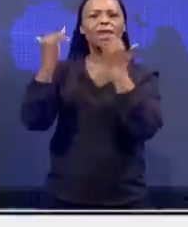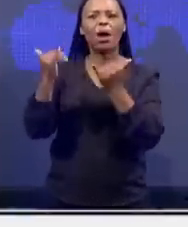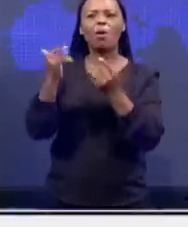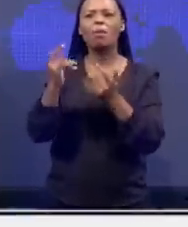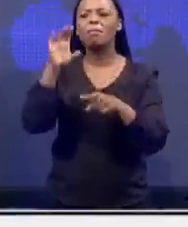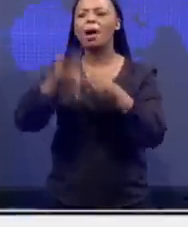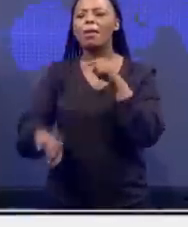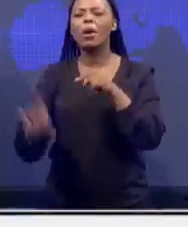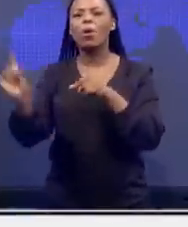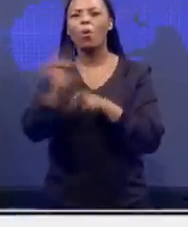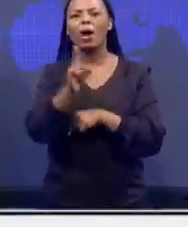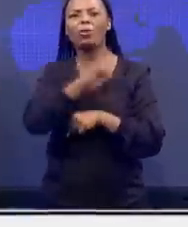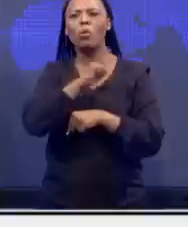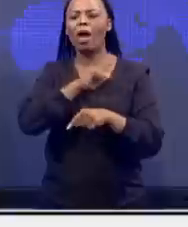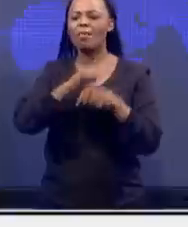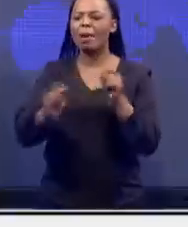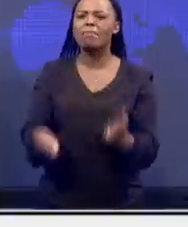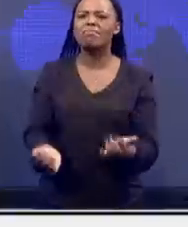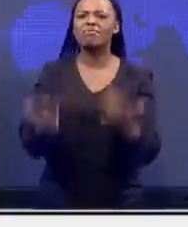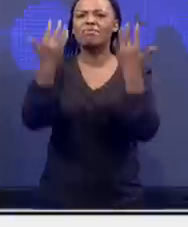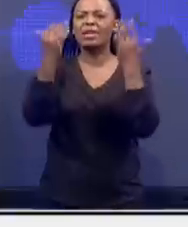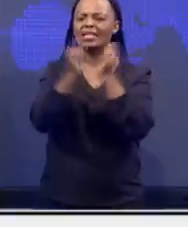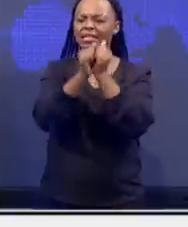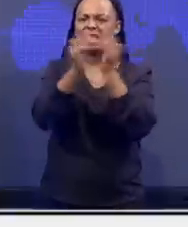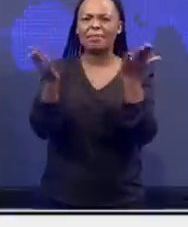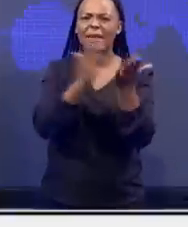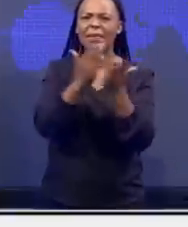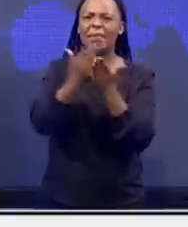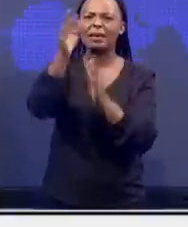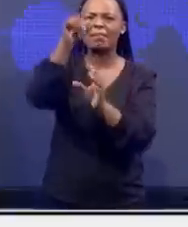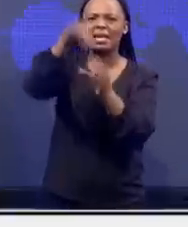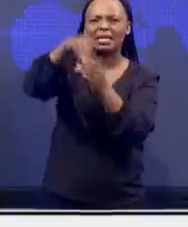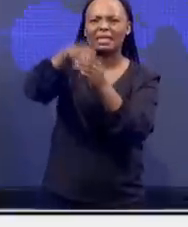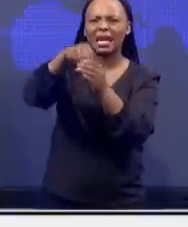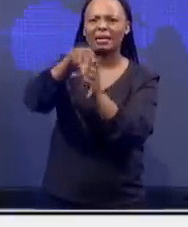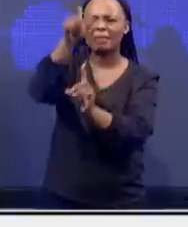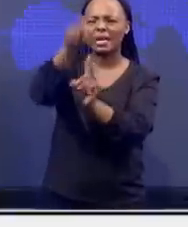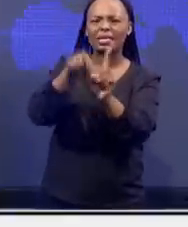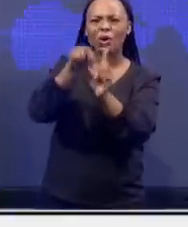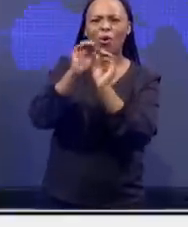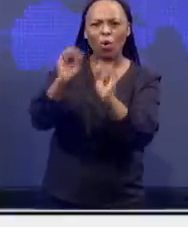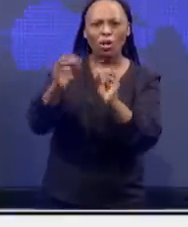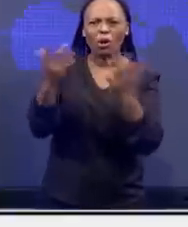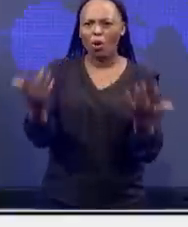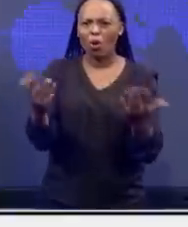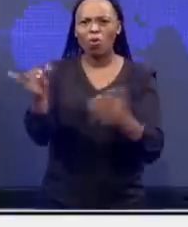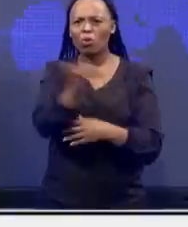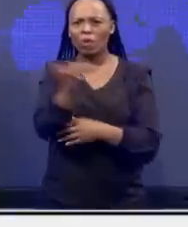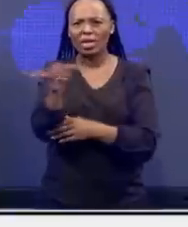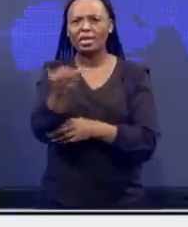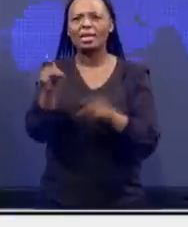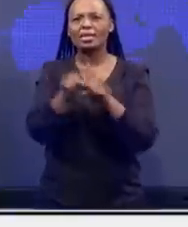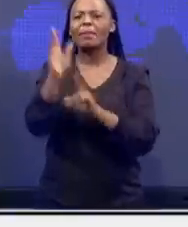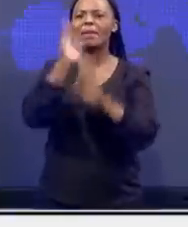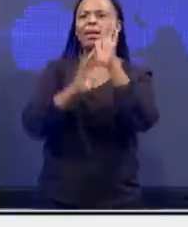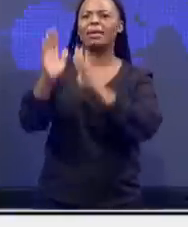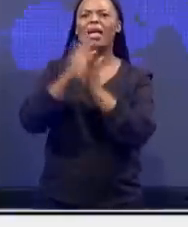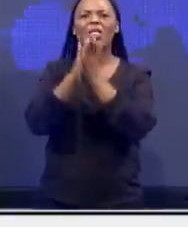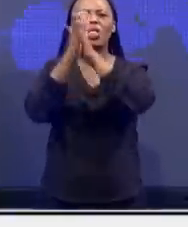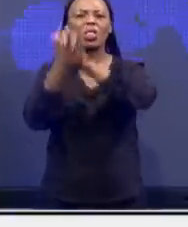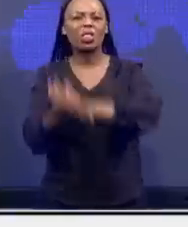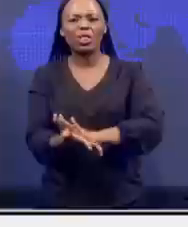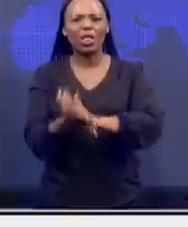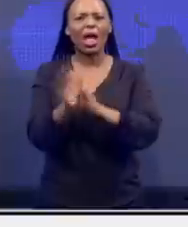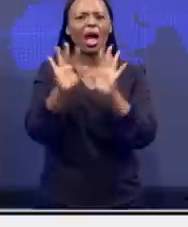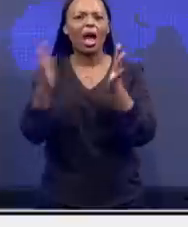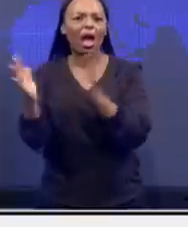out, and if whether when this fire started, was there somebody inside the house, and maybe to explain to us the extent of the damage that they